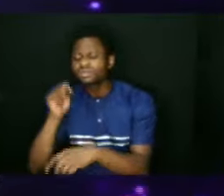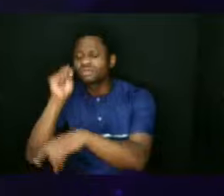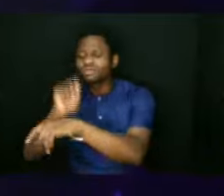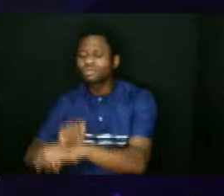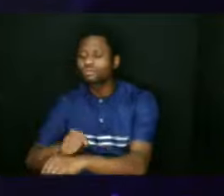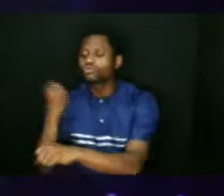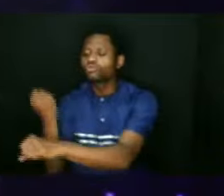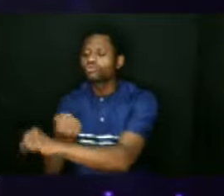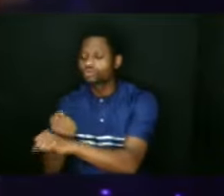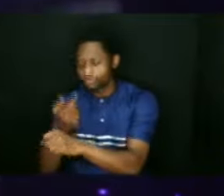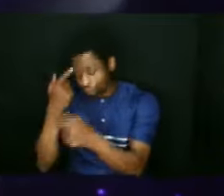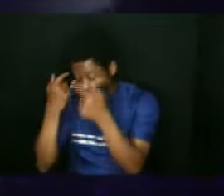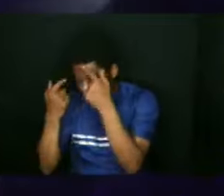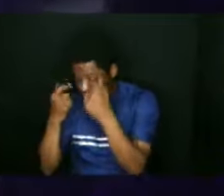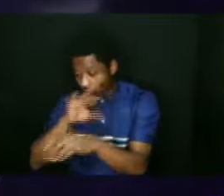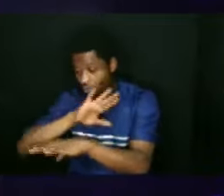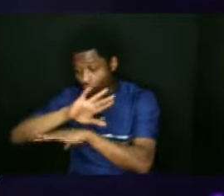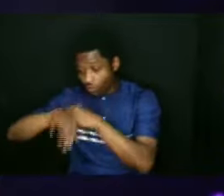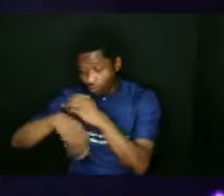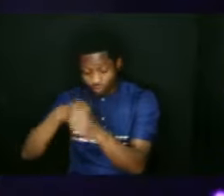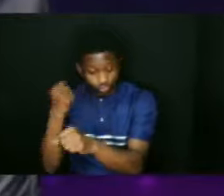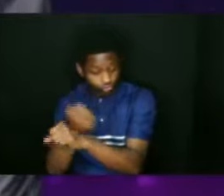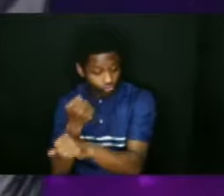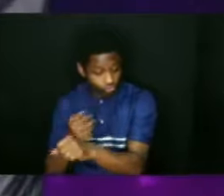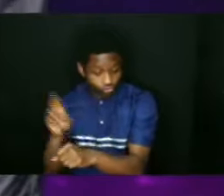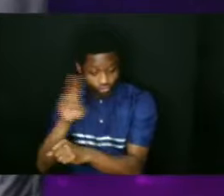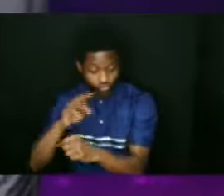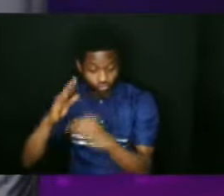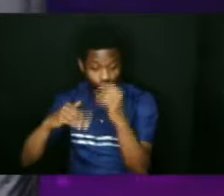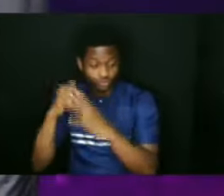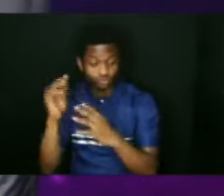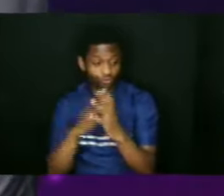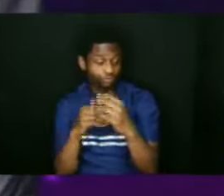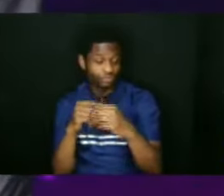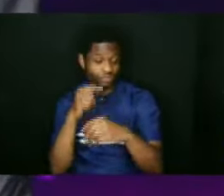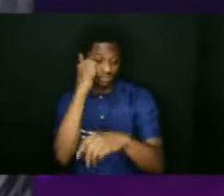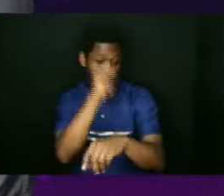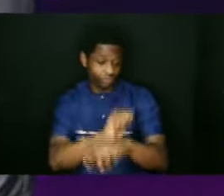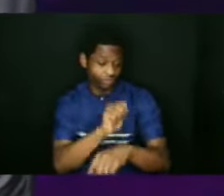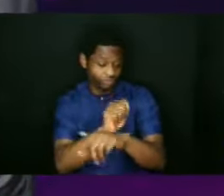headed the stones that were used to build the temple.